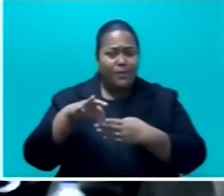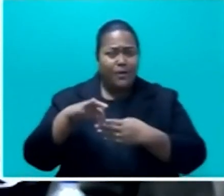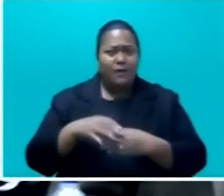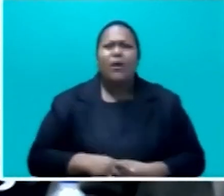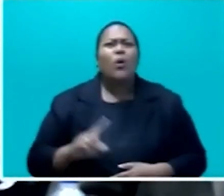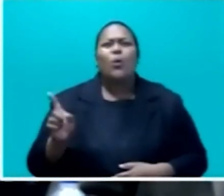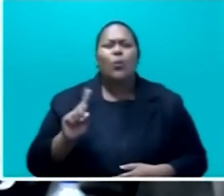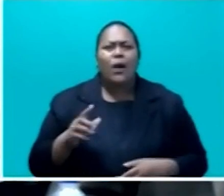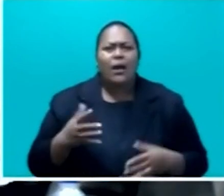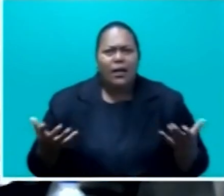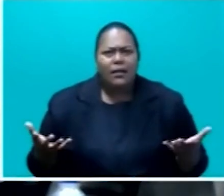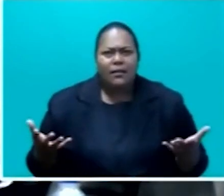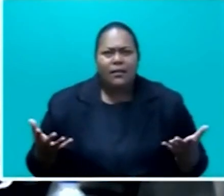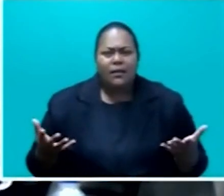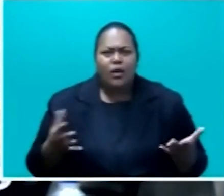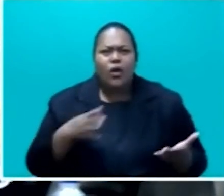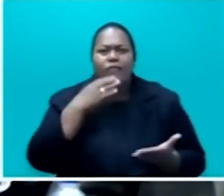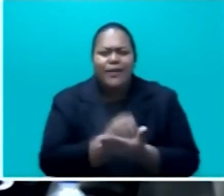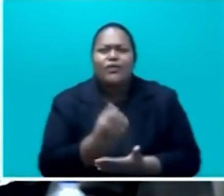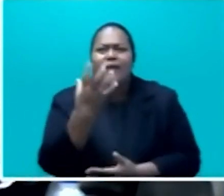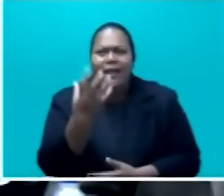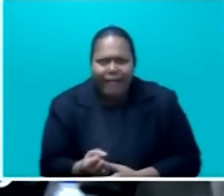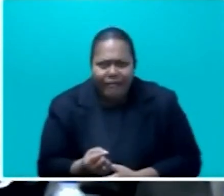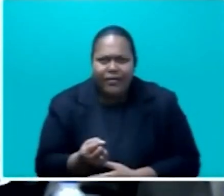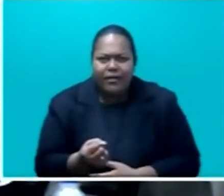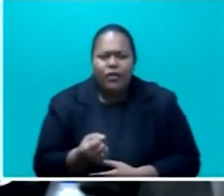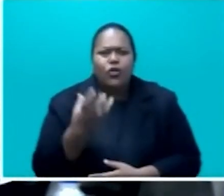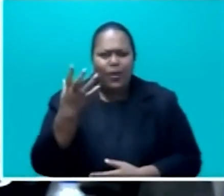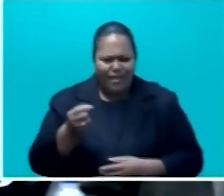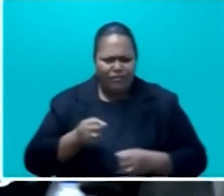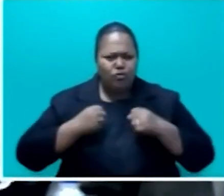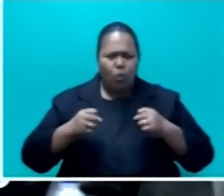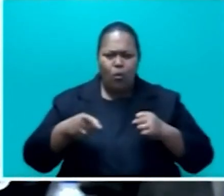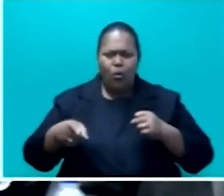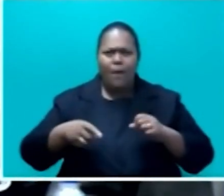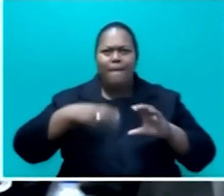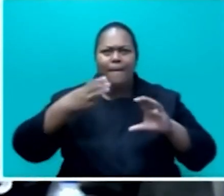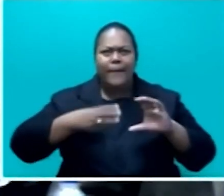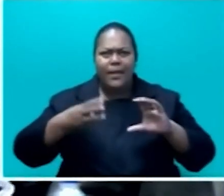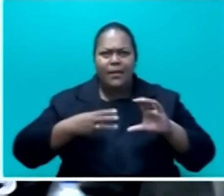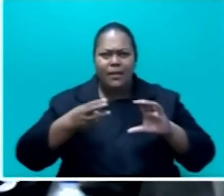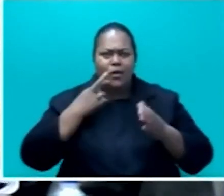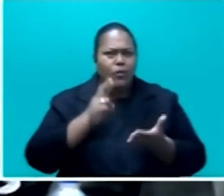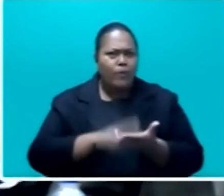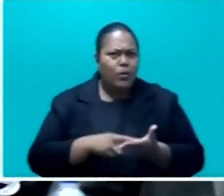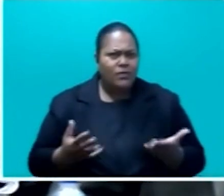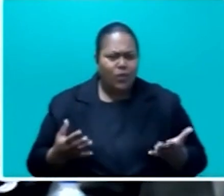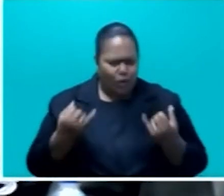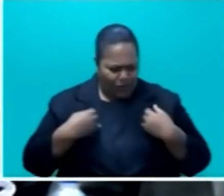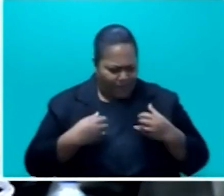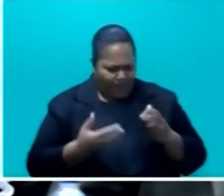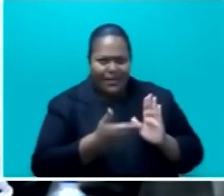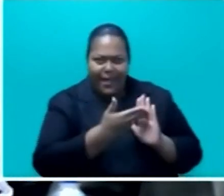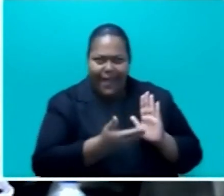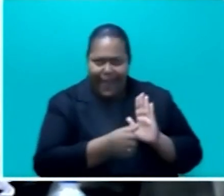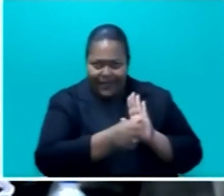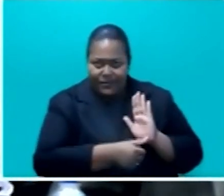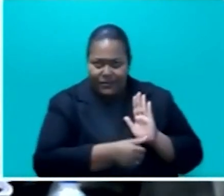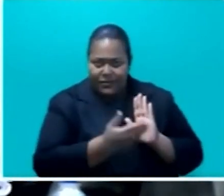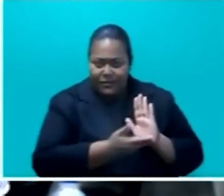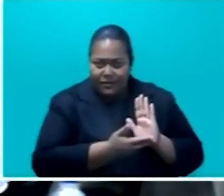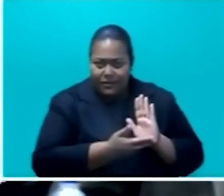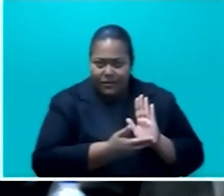what guarantees is there that a much stronger stance would not be adopted in implementing the Act? In contemplation